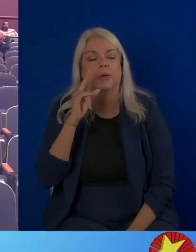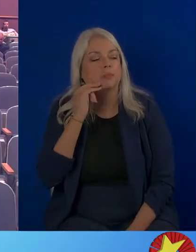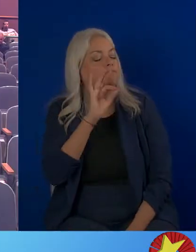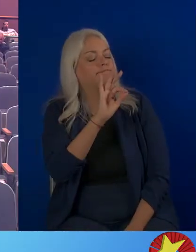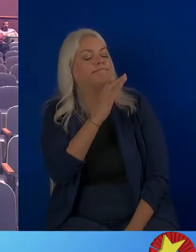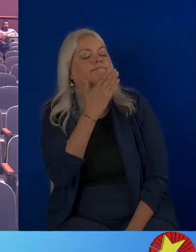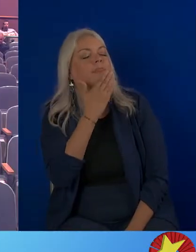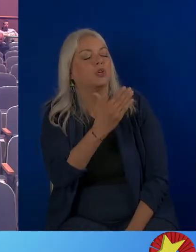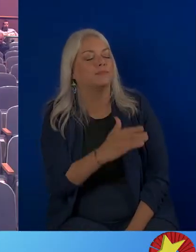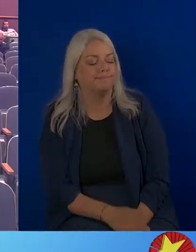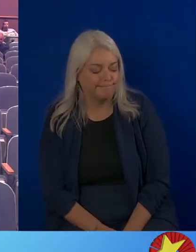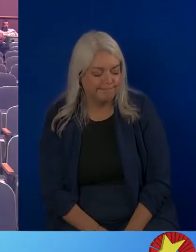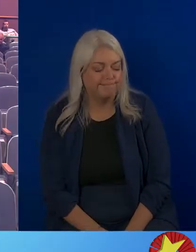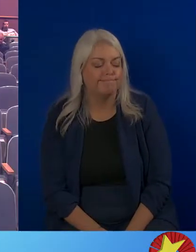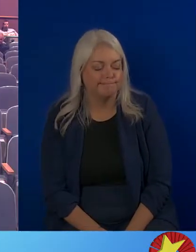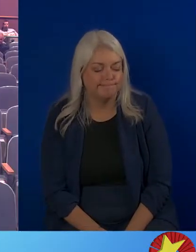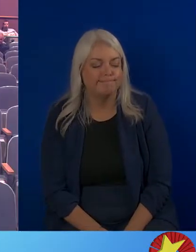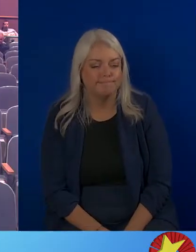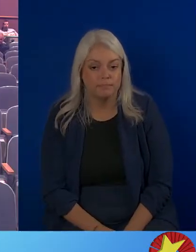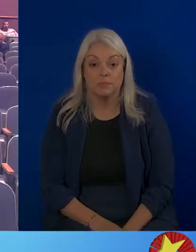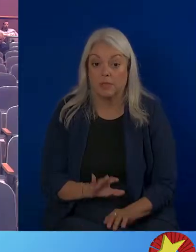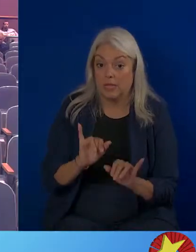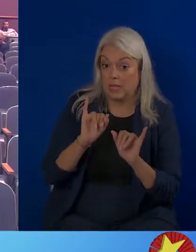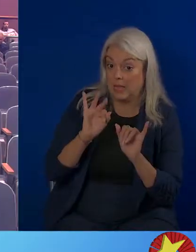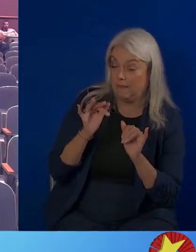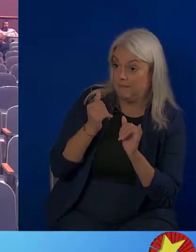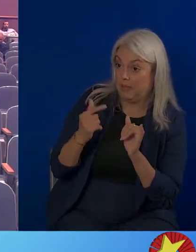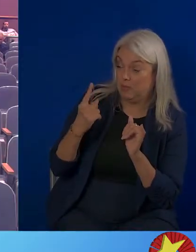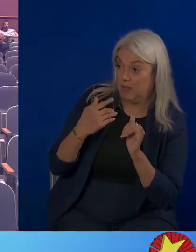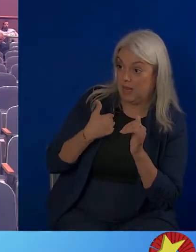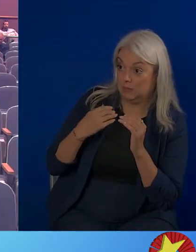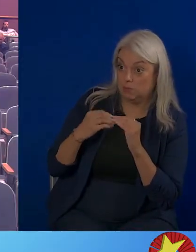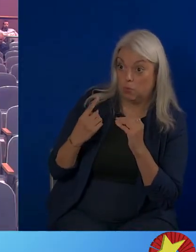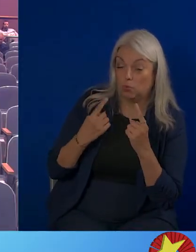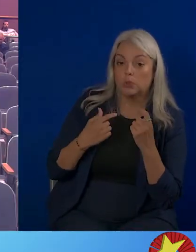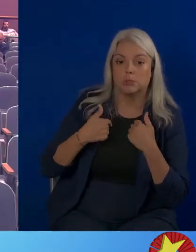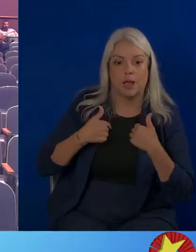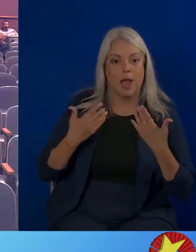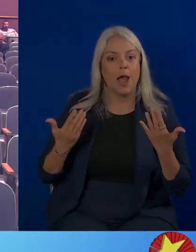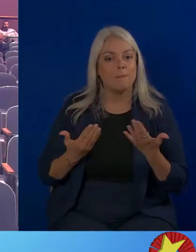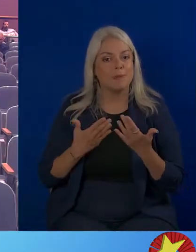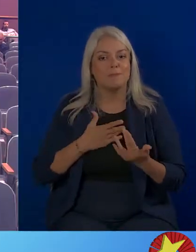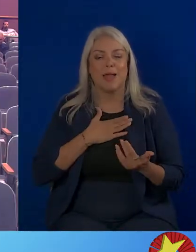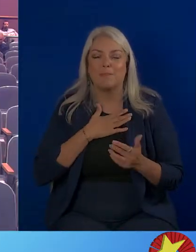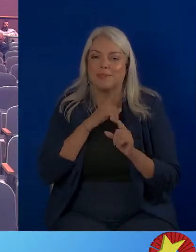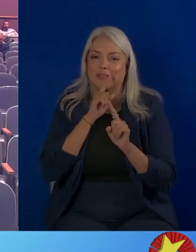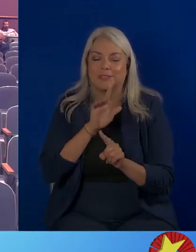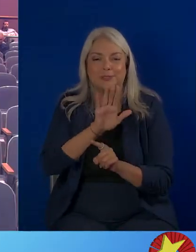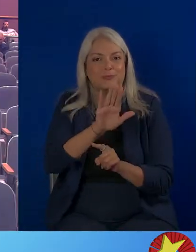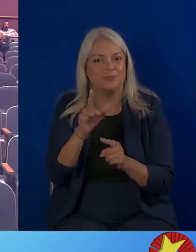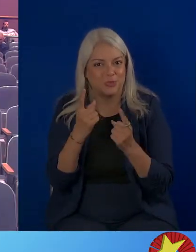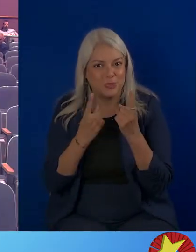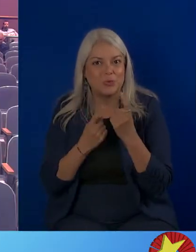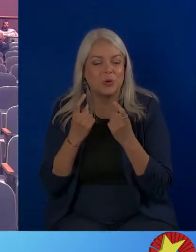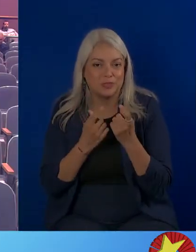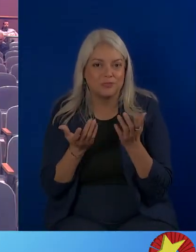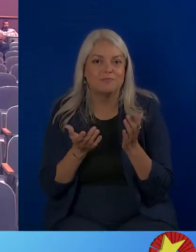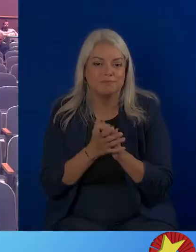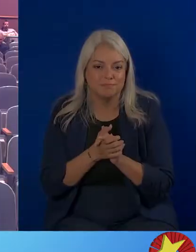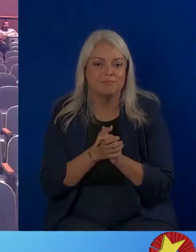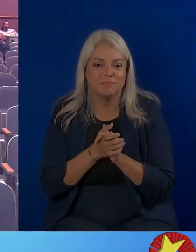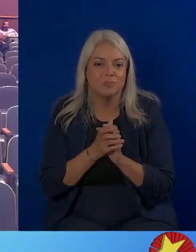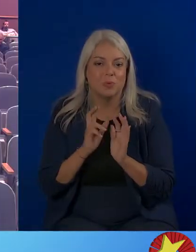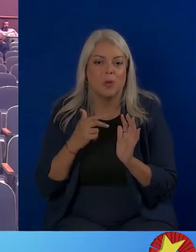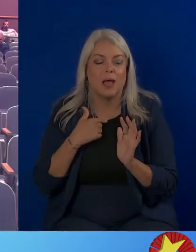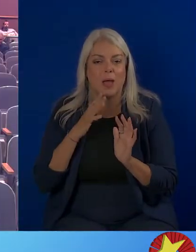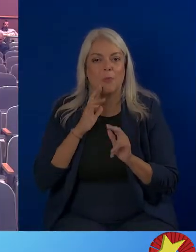you. Okay. And if anyone else has questions, I am here and happy to answer them. Otherwise, I'll